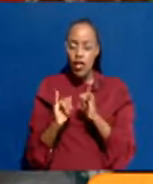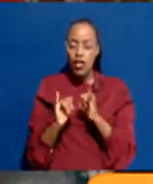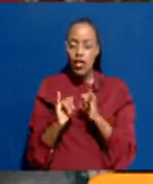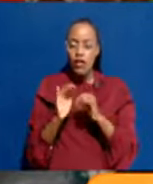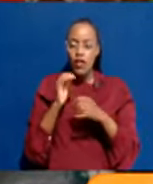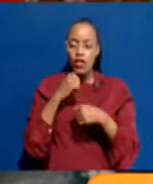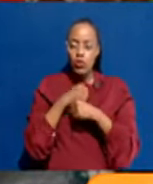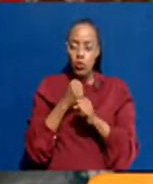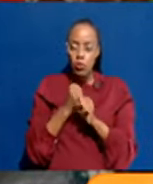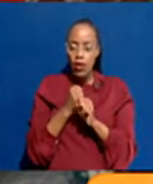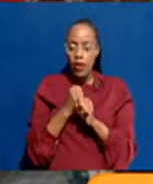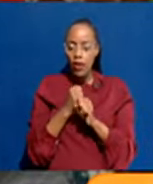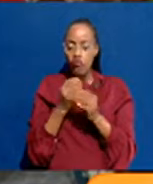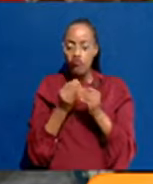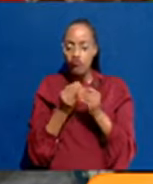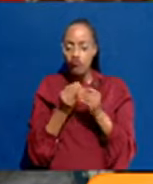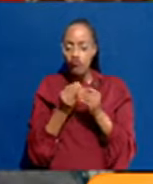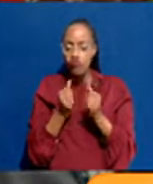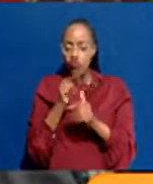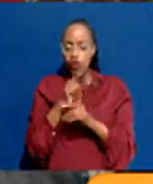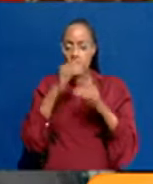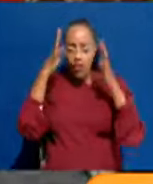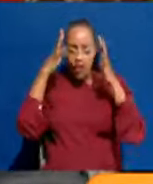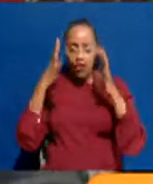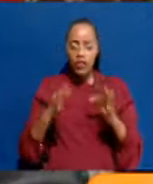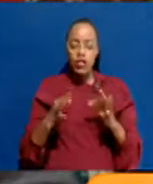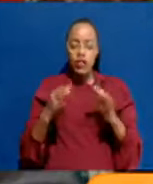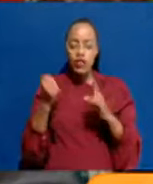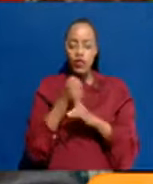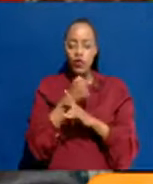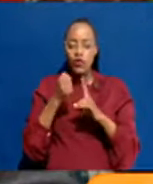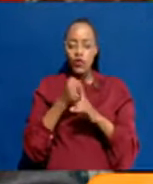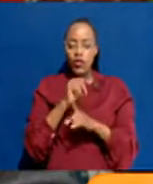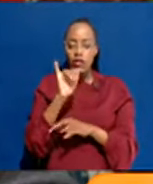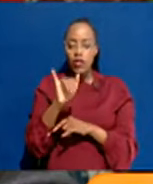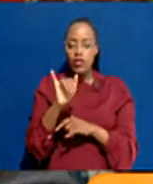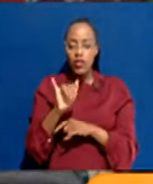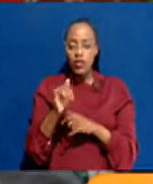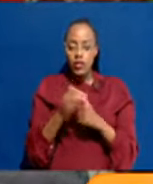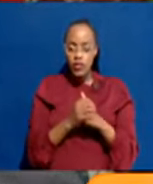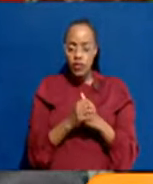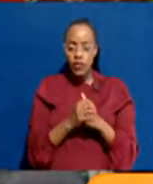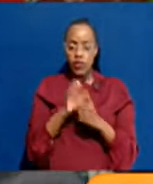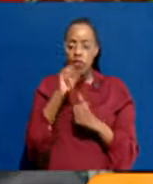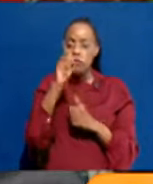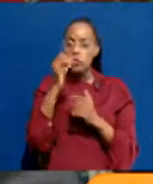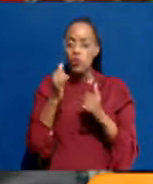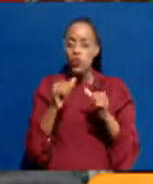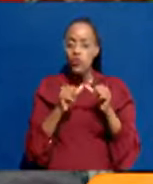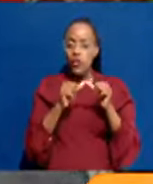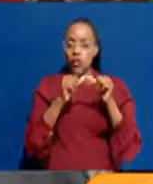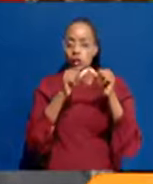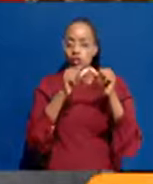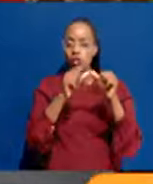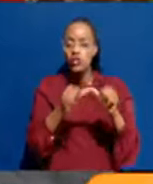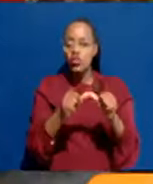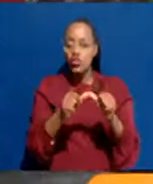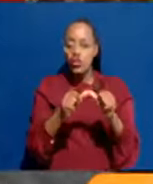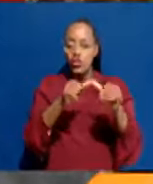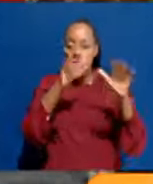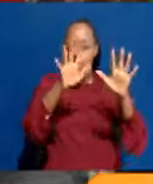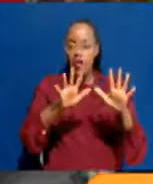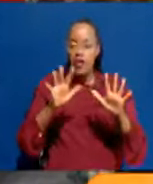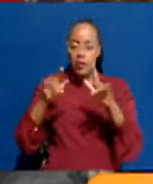to mend fences, they decided to fight it on. So they continued. The campaign